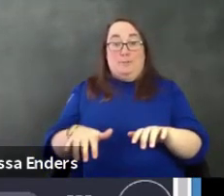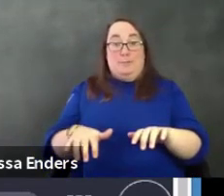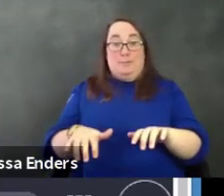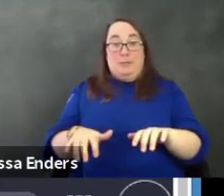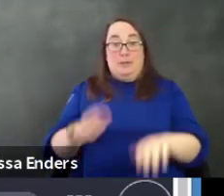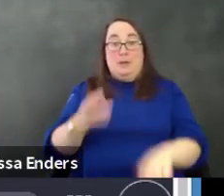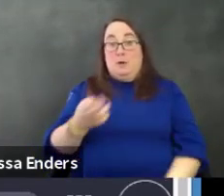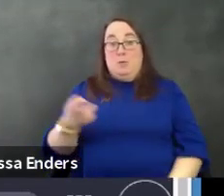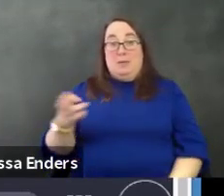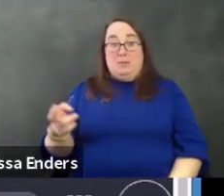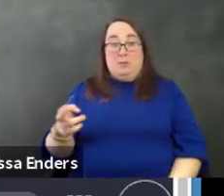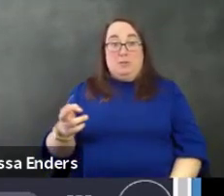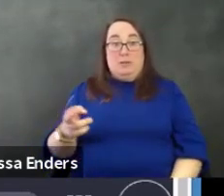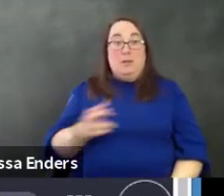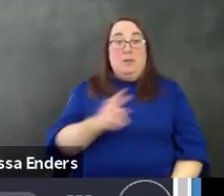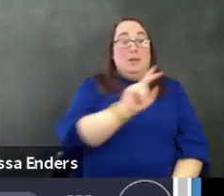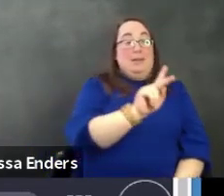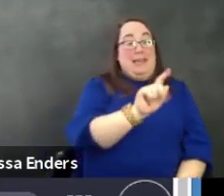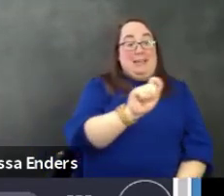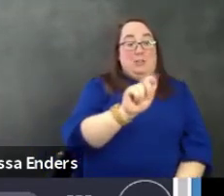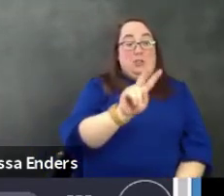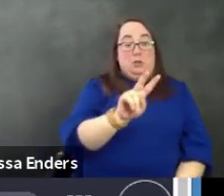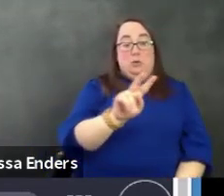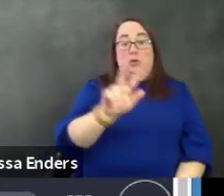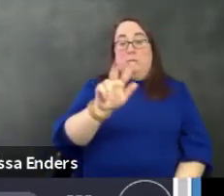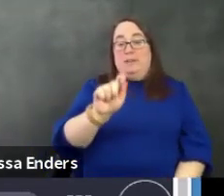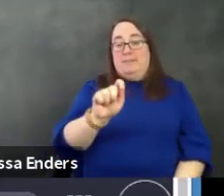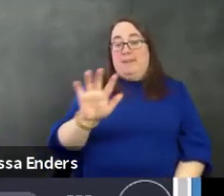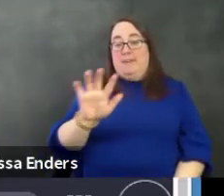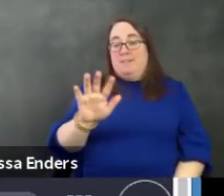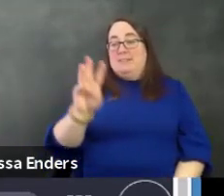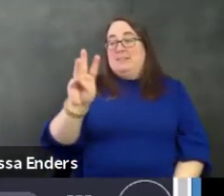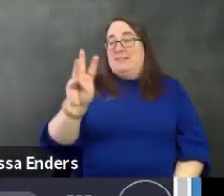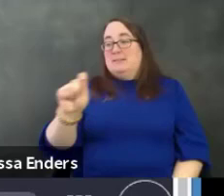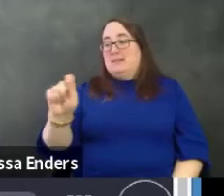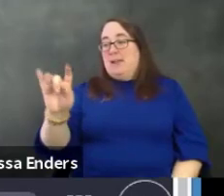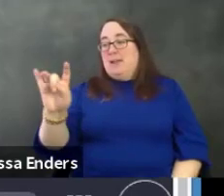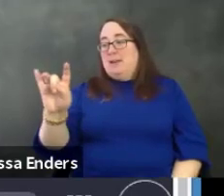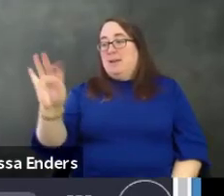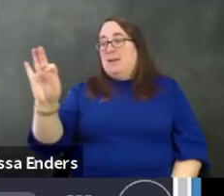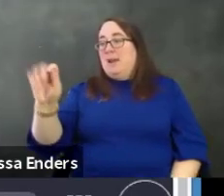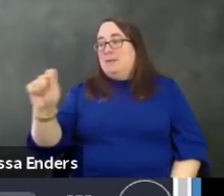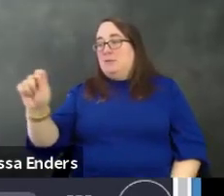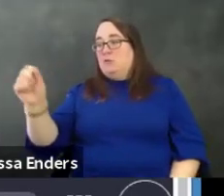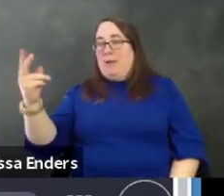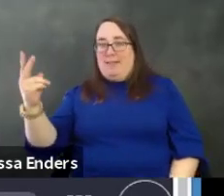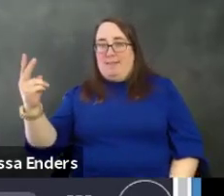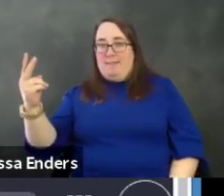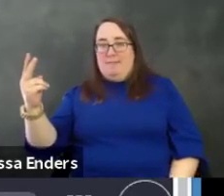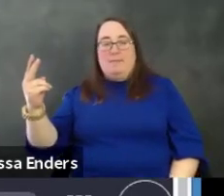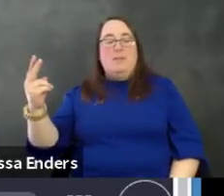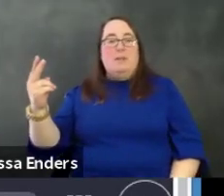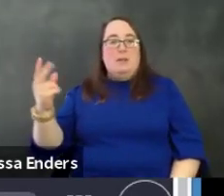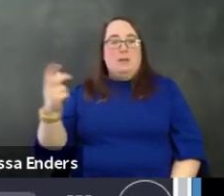resources K2, 3, 5, 6, 8, 9, 12. I can drill down